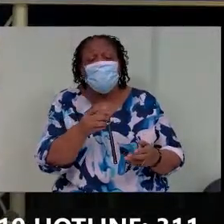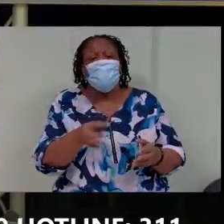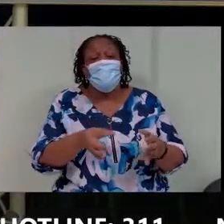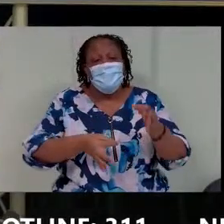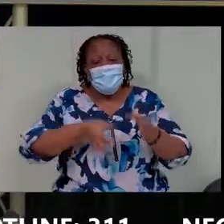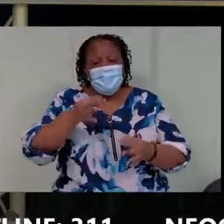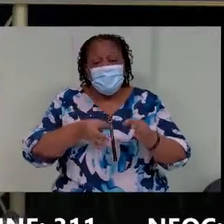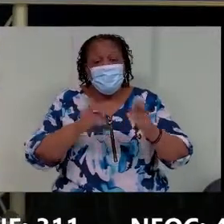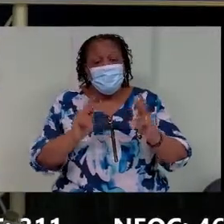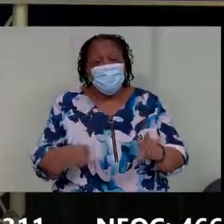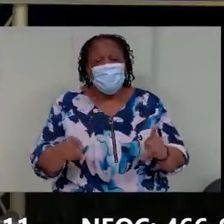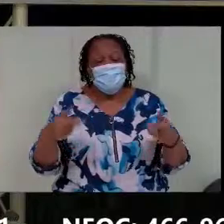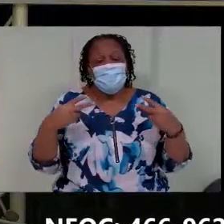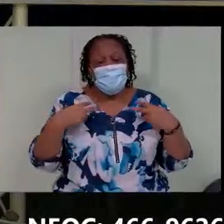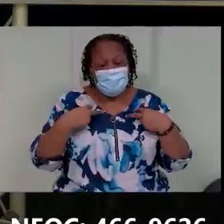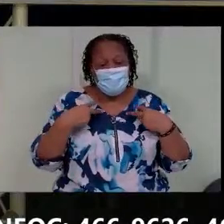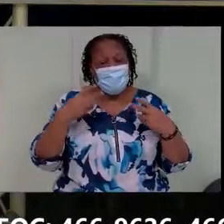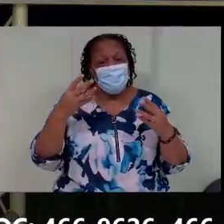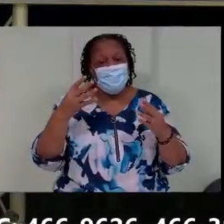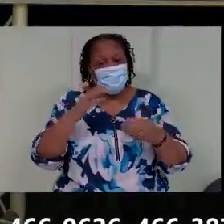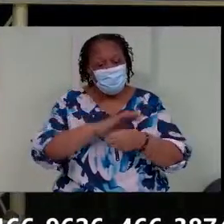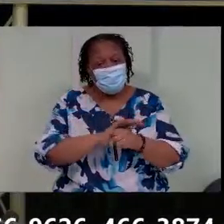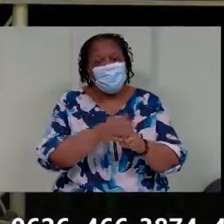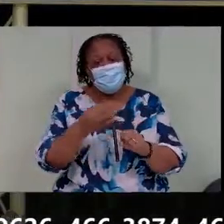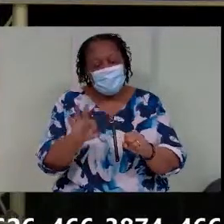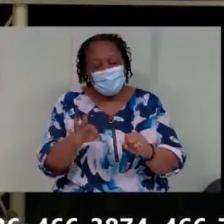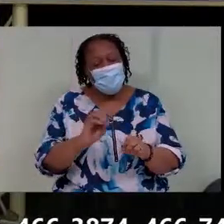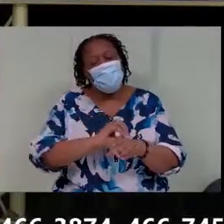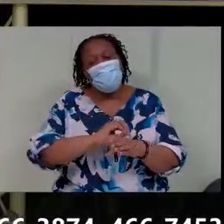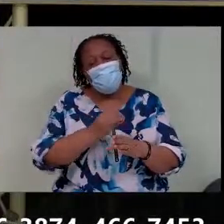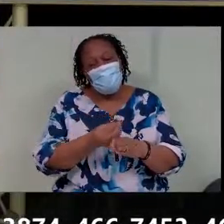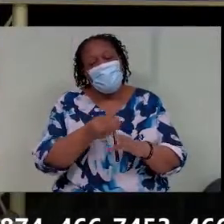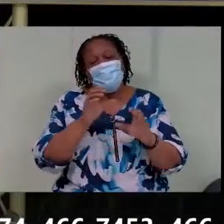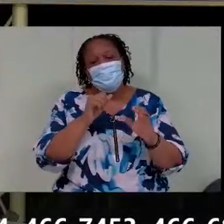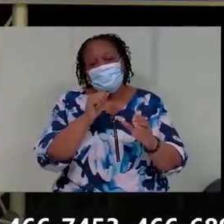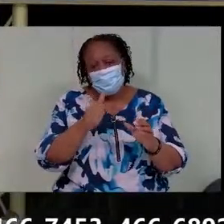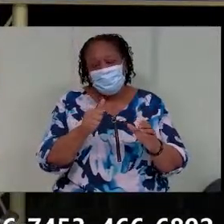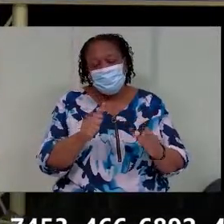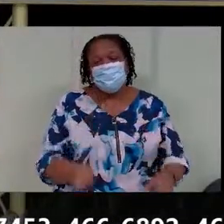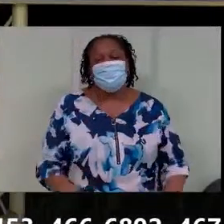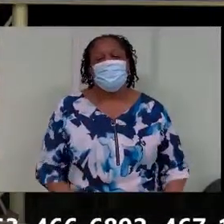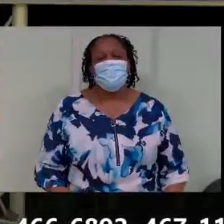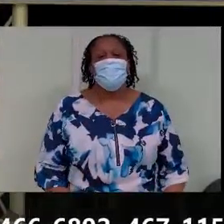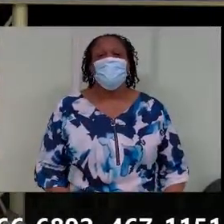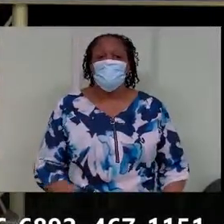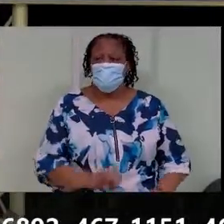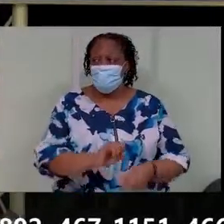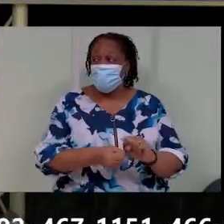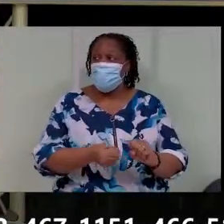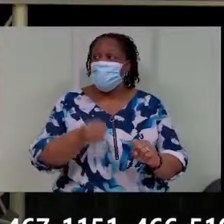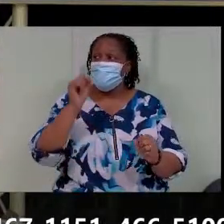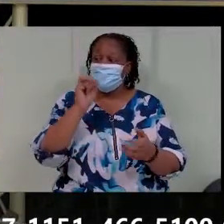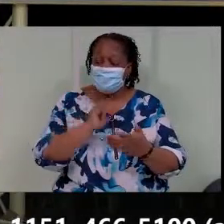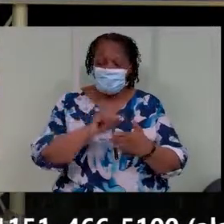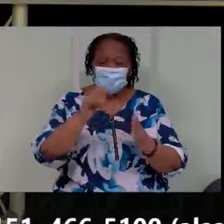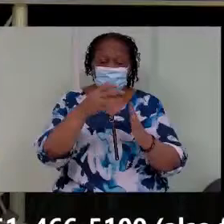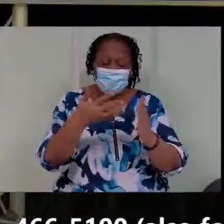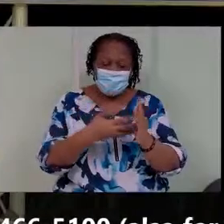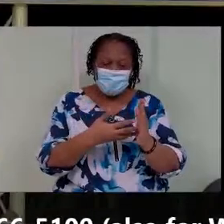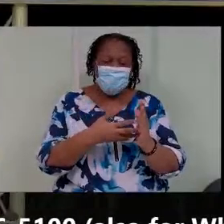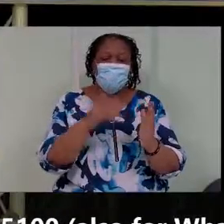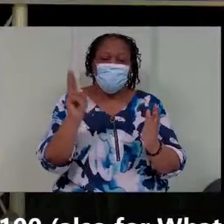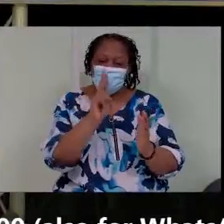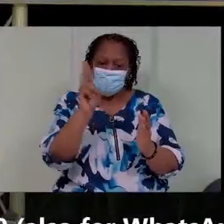the way forward in terms of if we are going to open our country and these tests are available, because they are available in